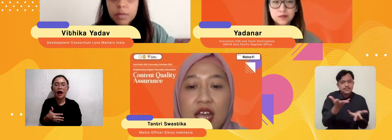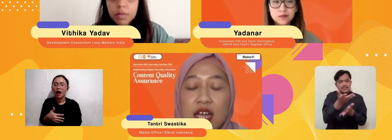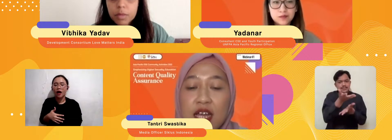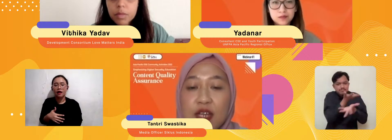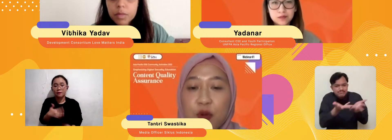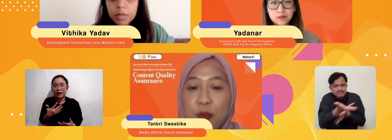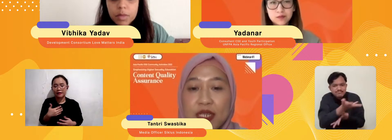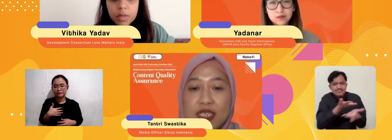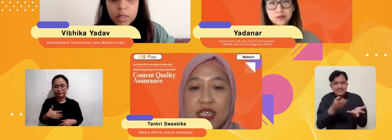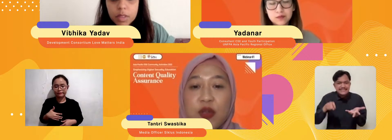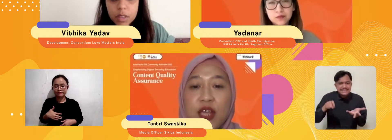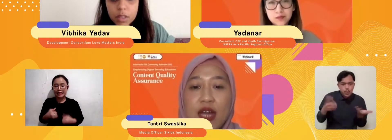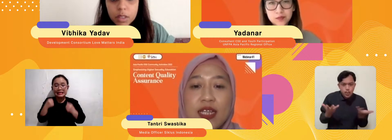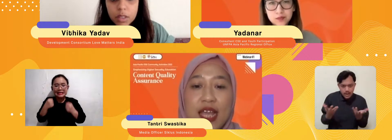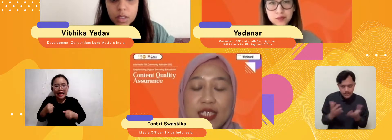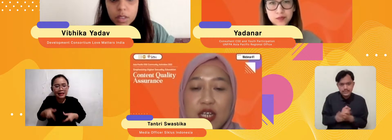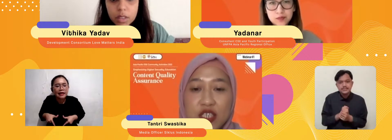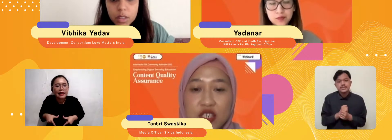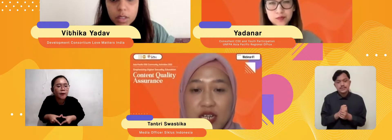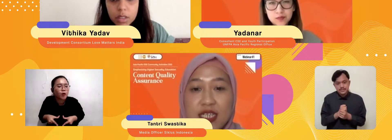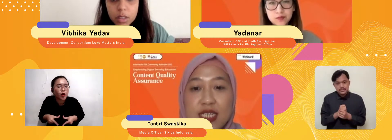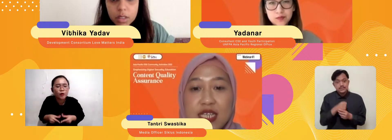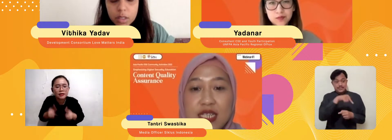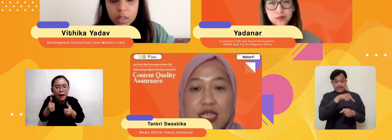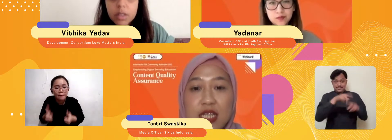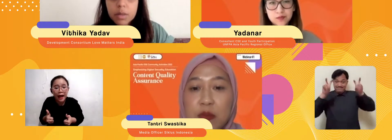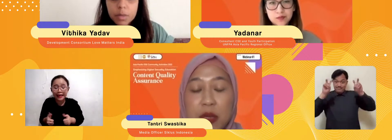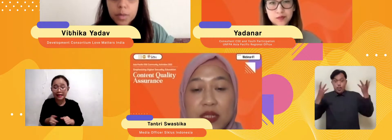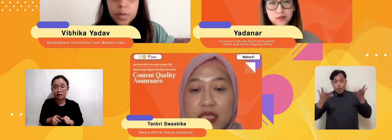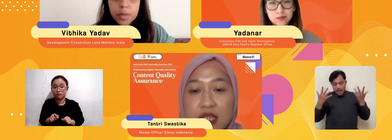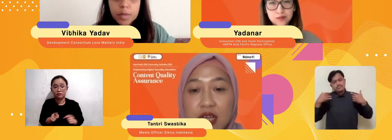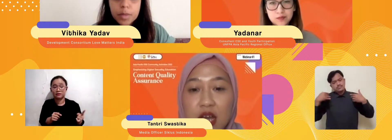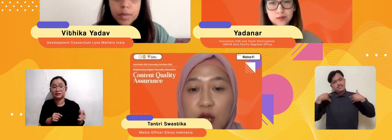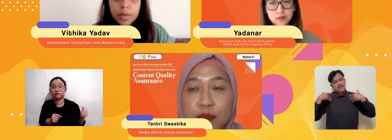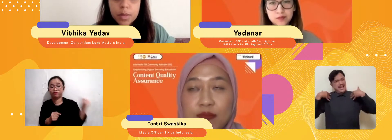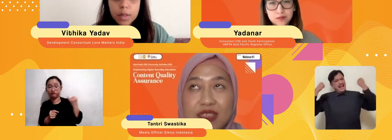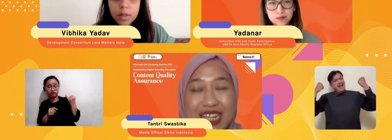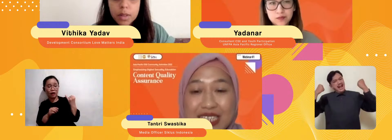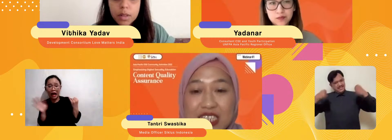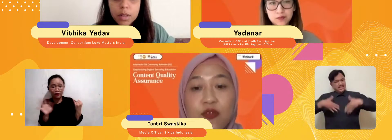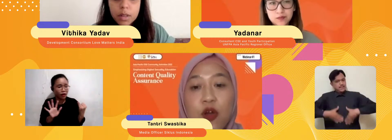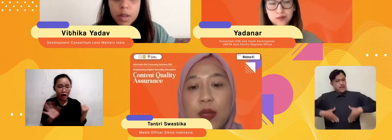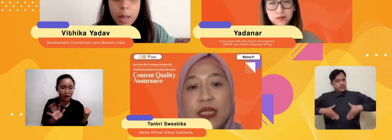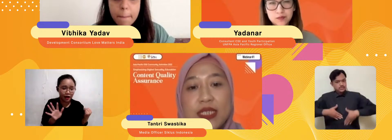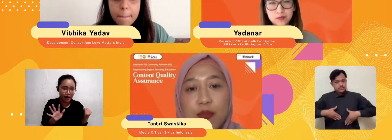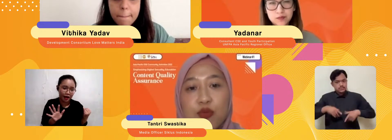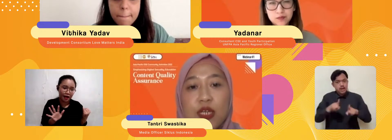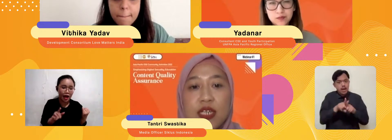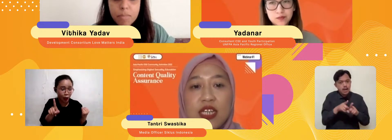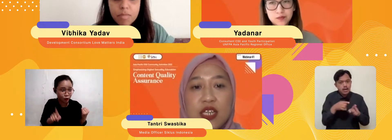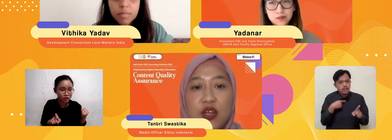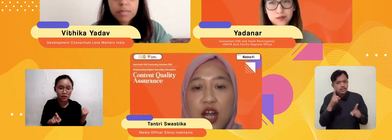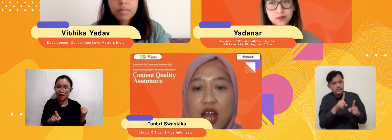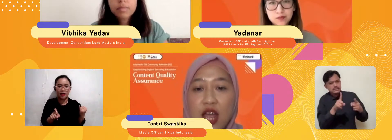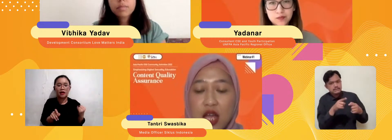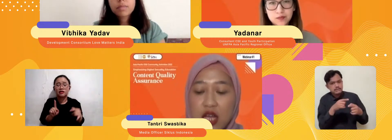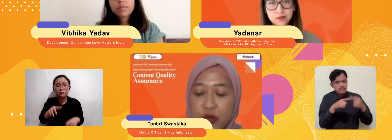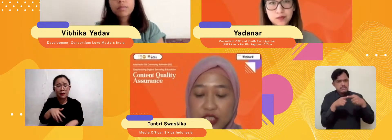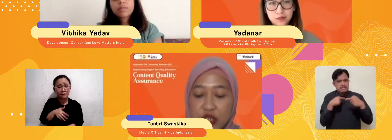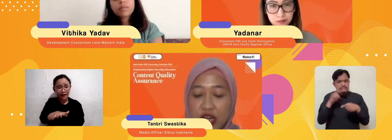non-judgmental information regarding SRHR, since it's still sensitive or maybe taboo in